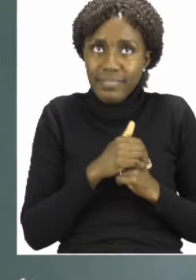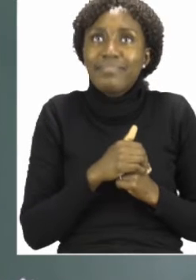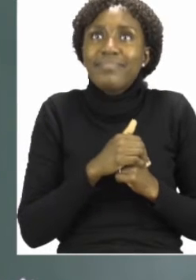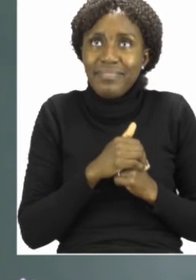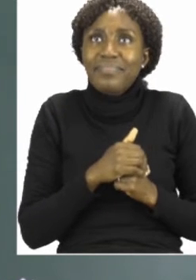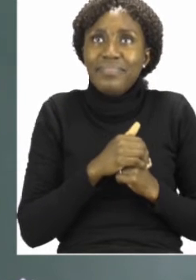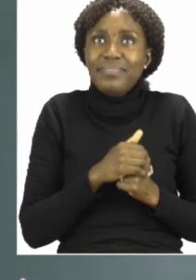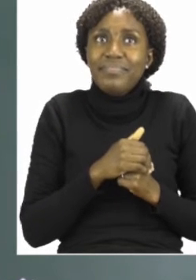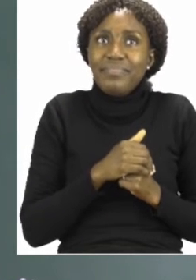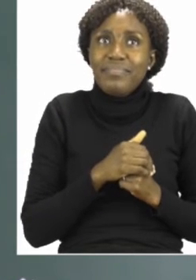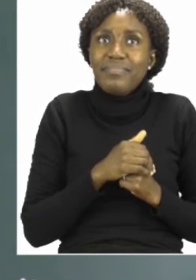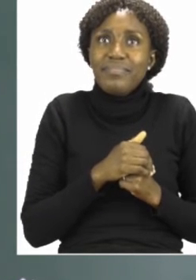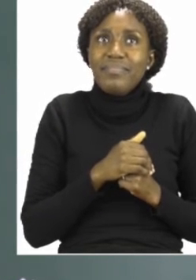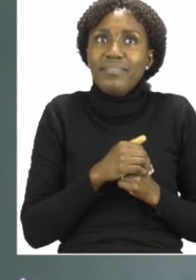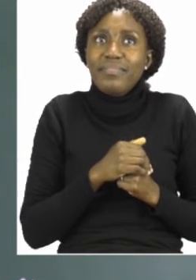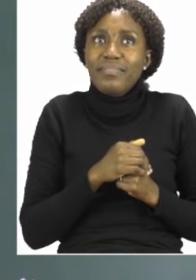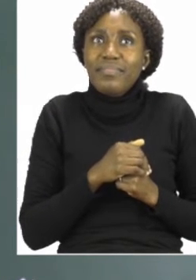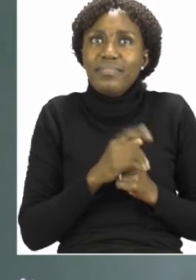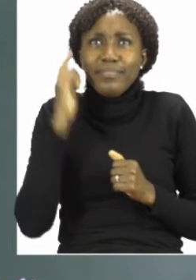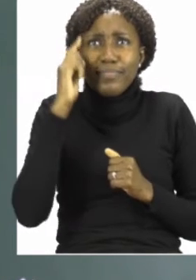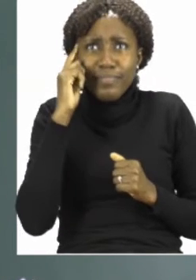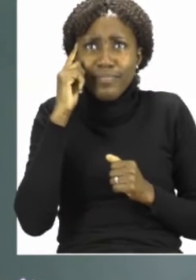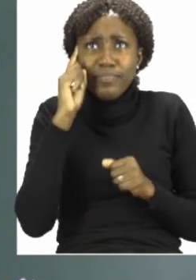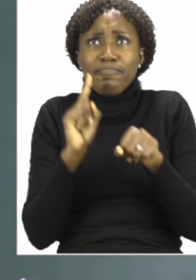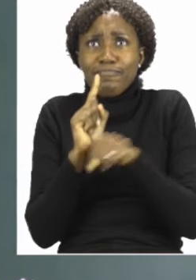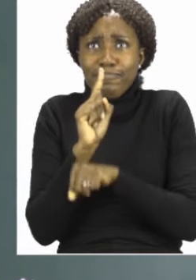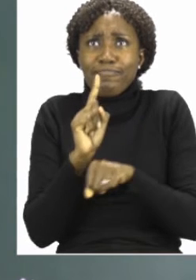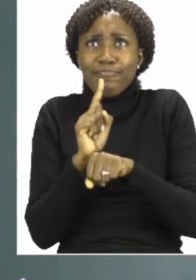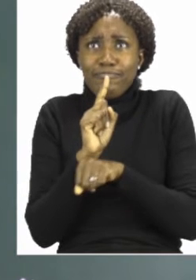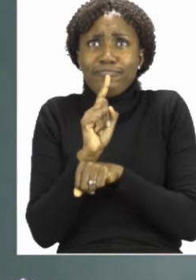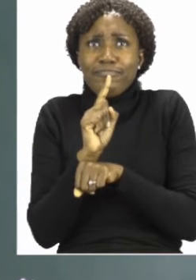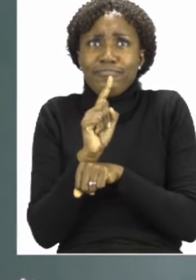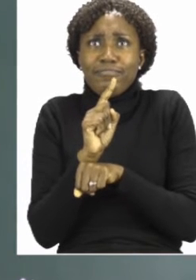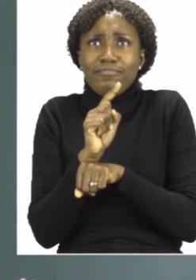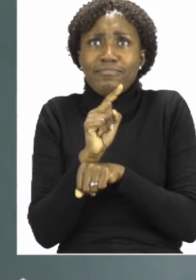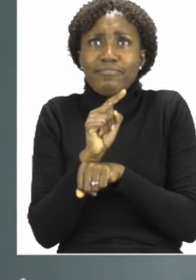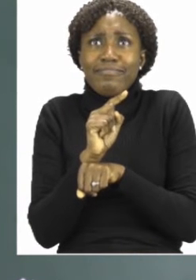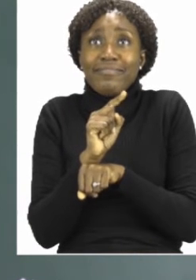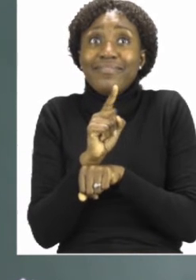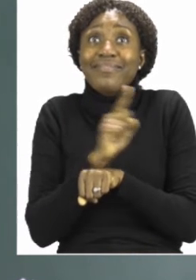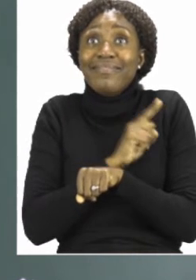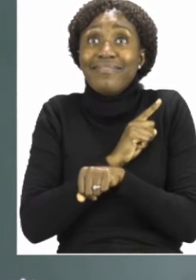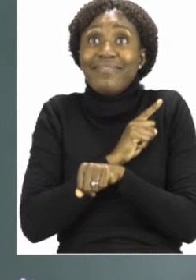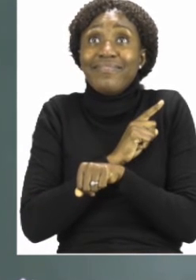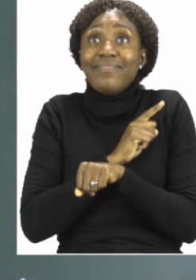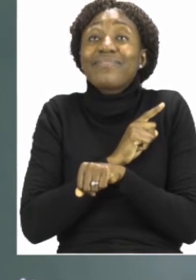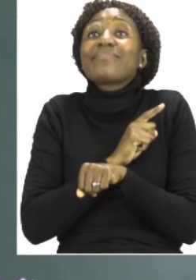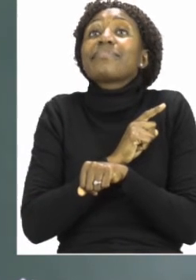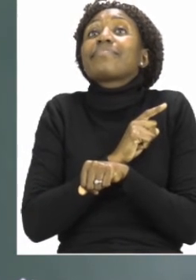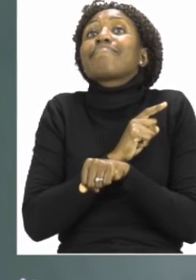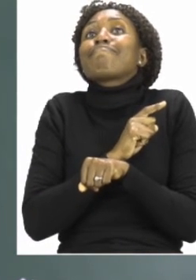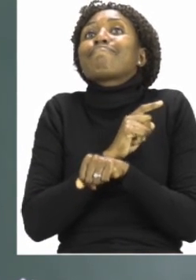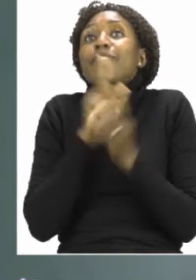Wow, I think it's the first one. And why? Because chickens have